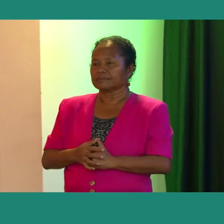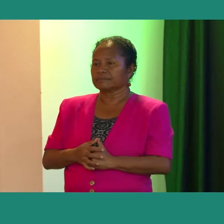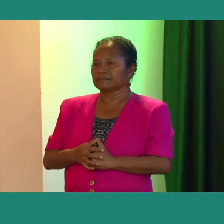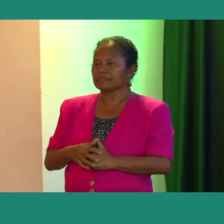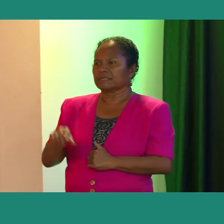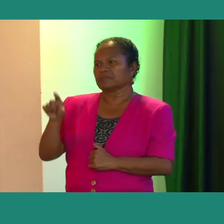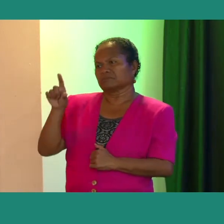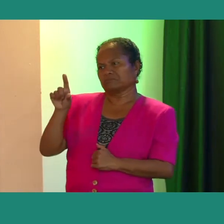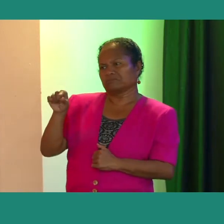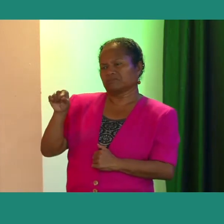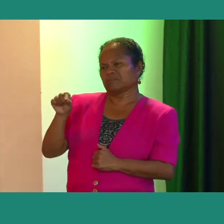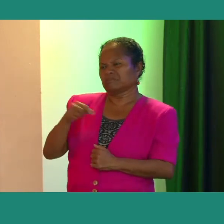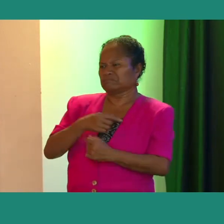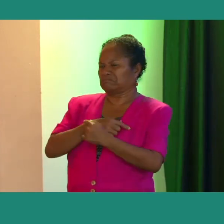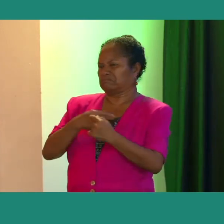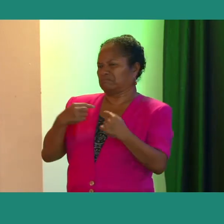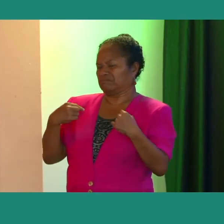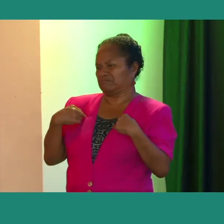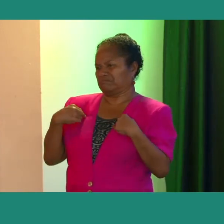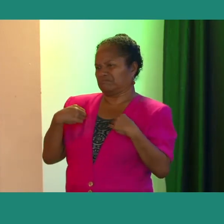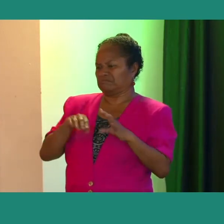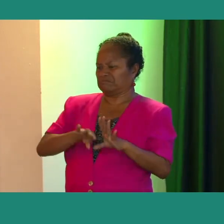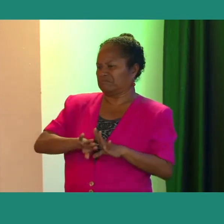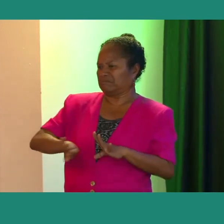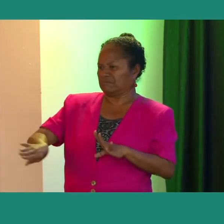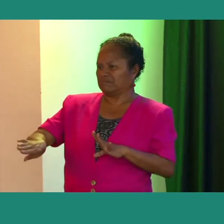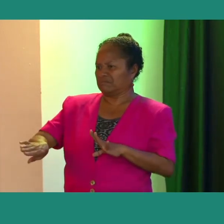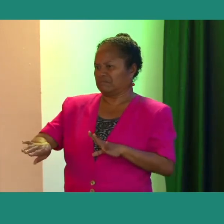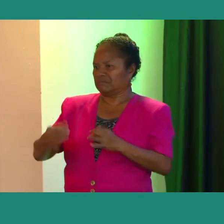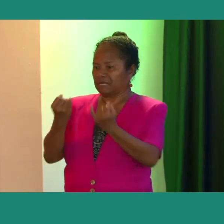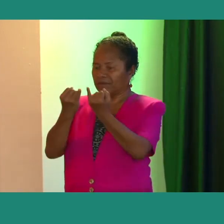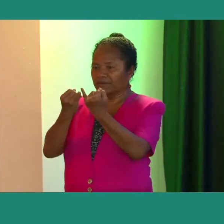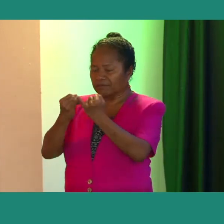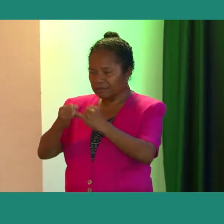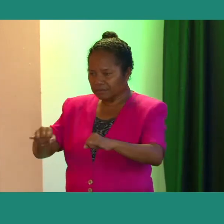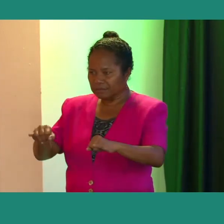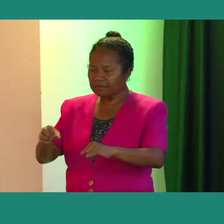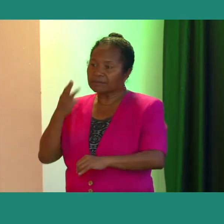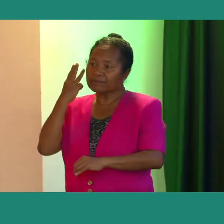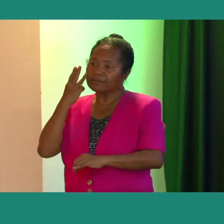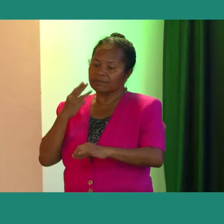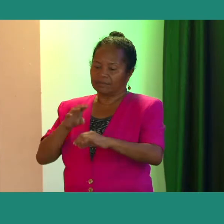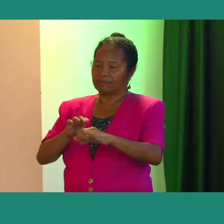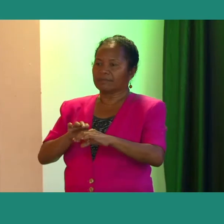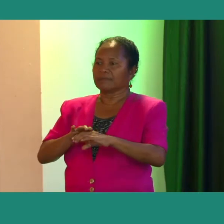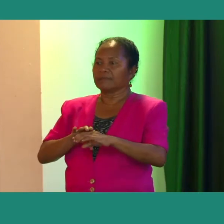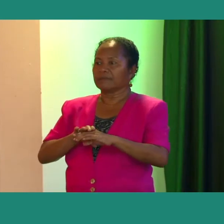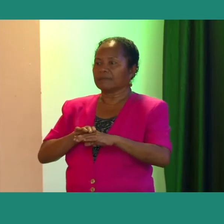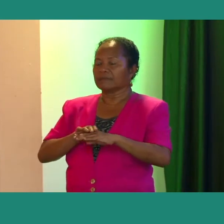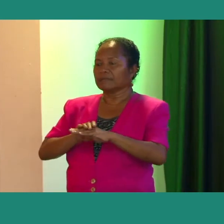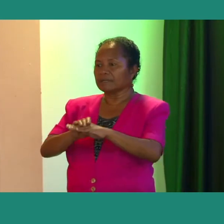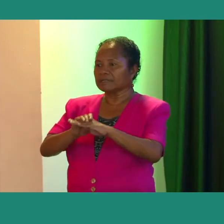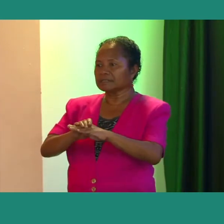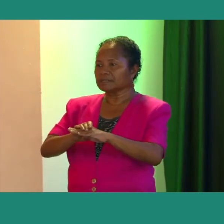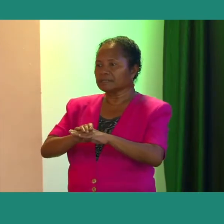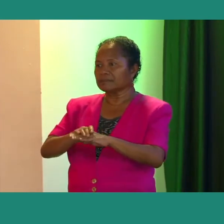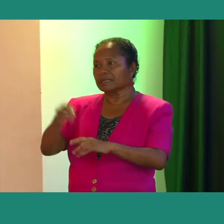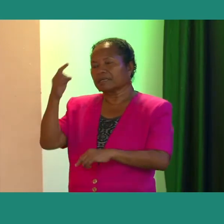And do we exclude or undervalue or fail to credit women's leadership and opinions in